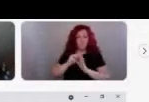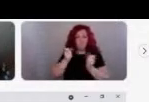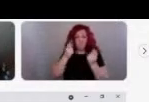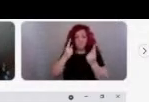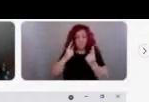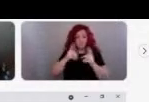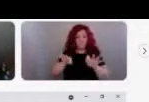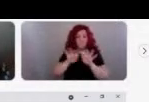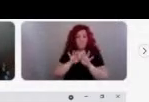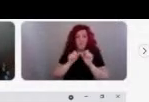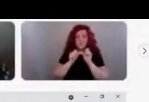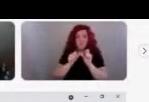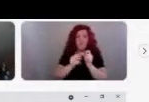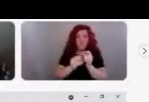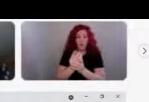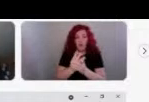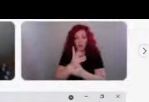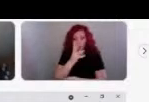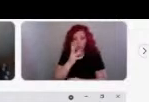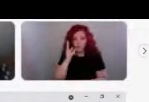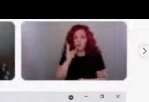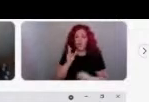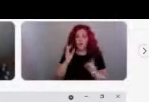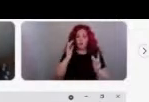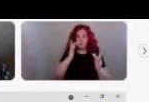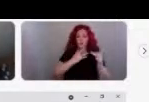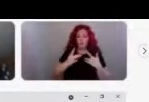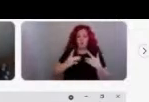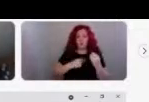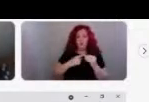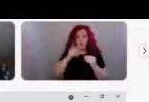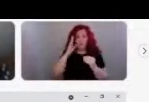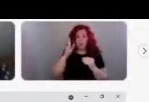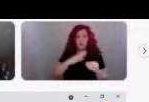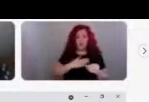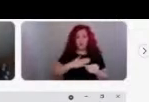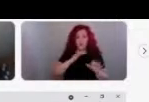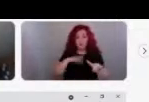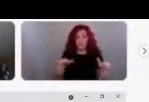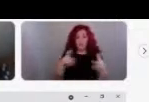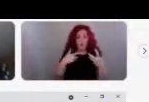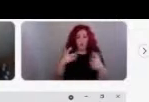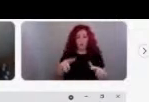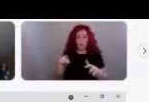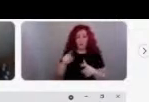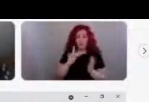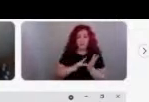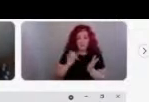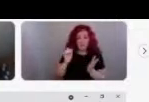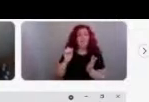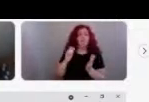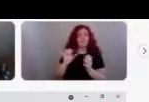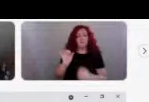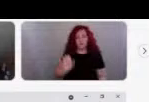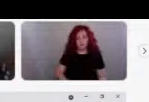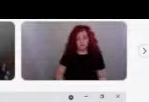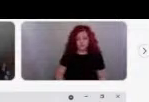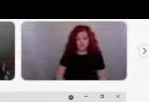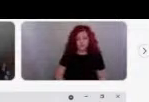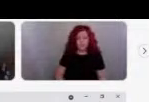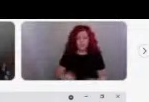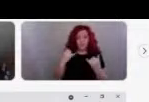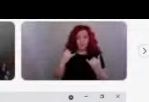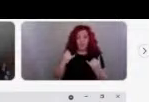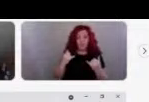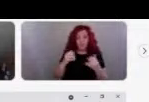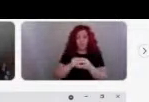agriculture i worry about the future of my children because i don't want them to be taken for granted either the current expansion that